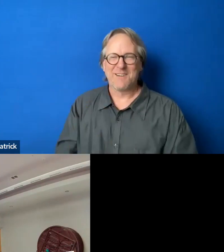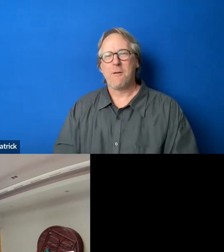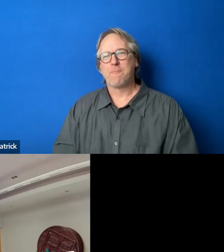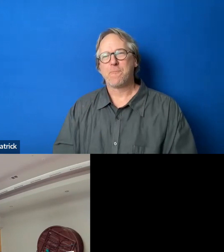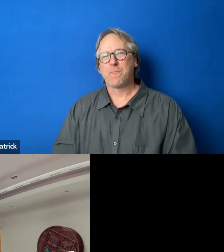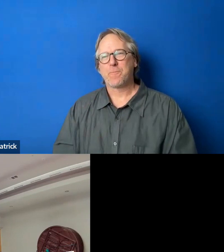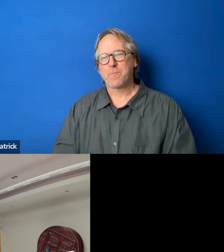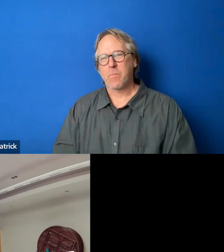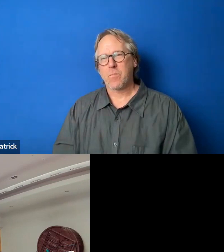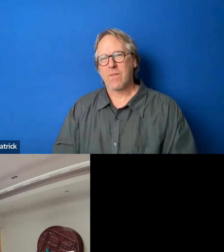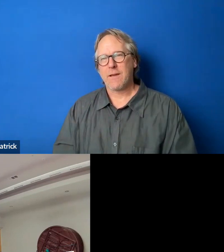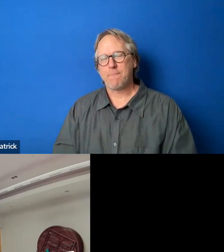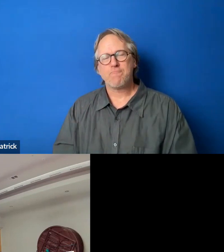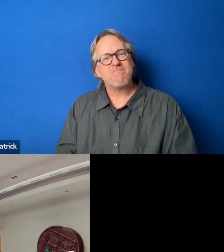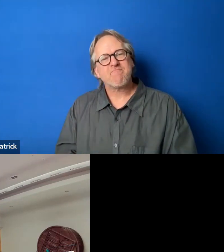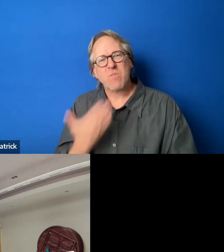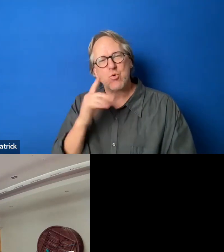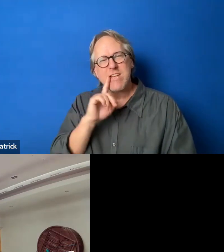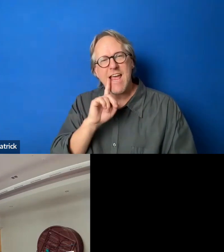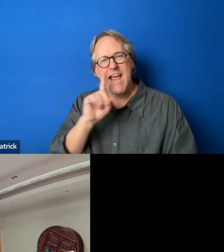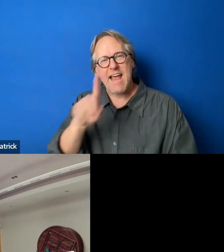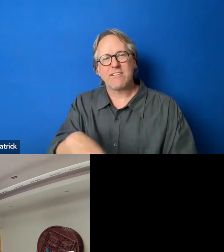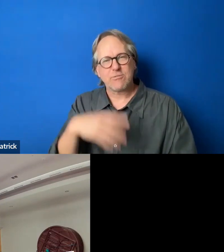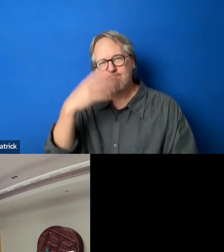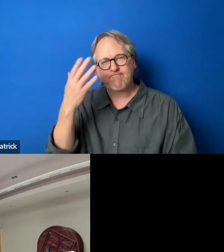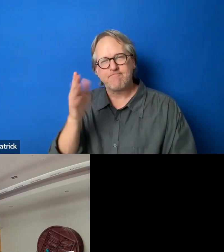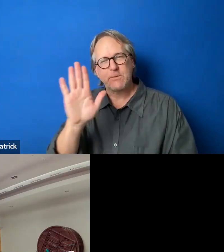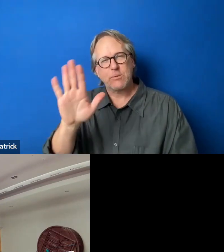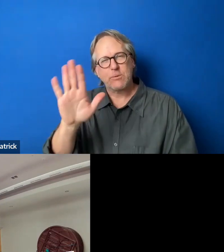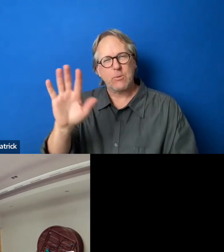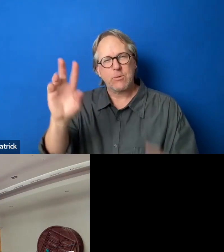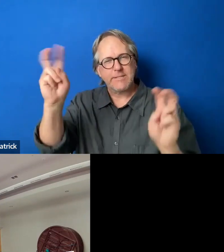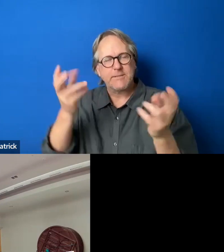I don't have good answers for the particular thing that you're raising.